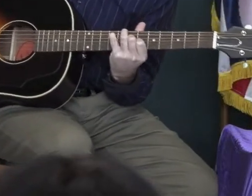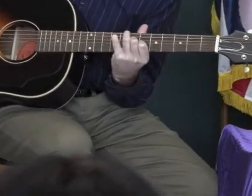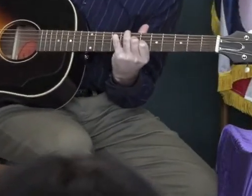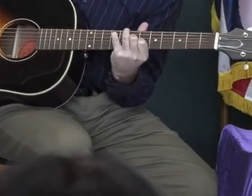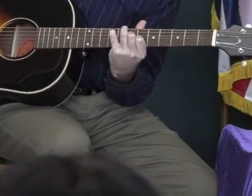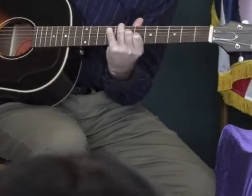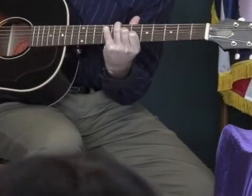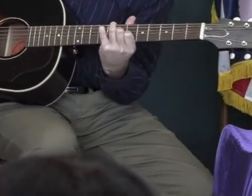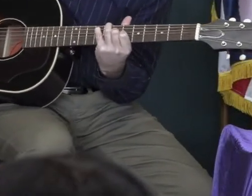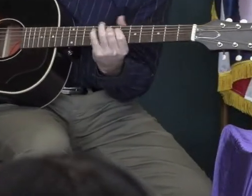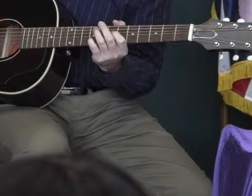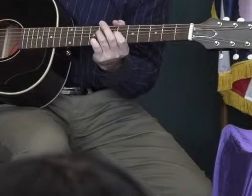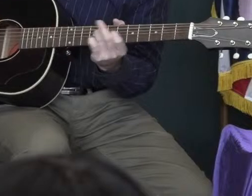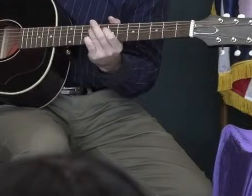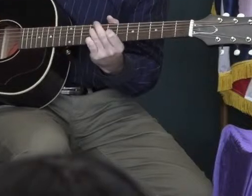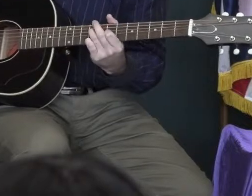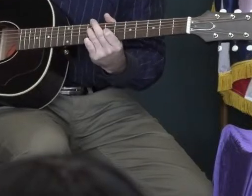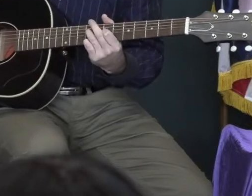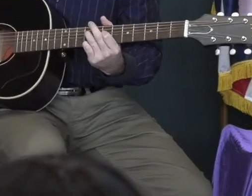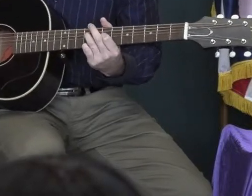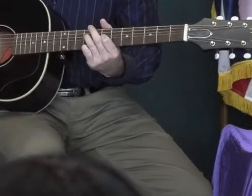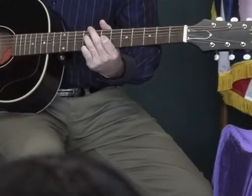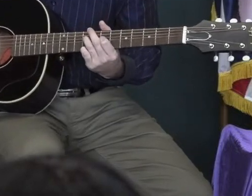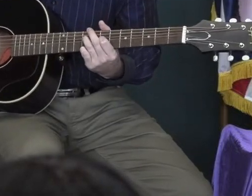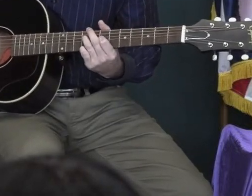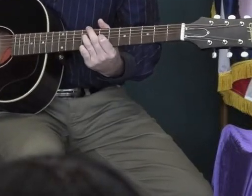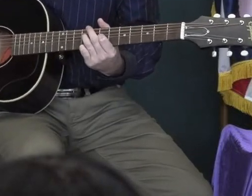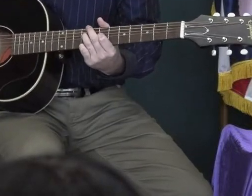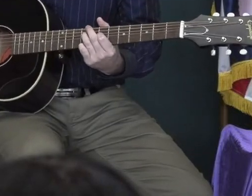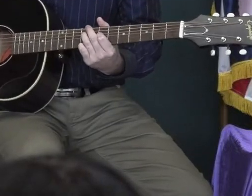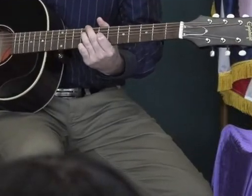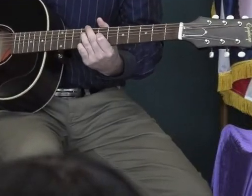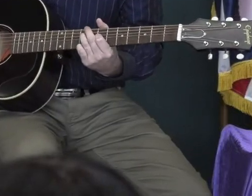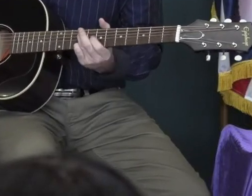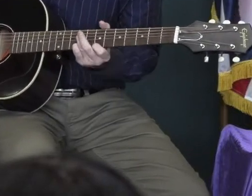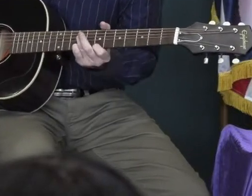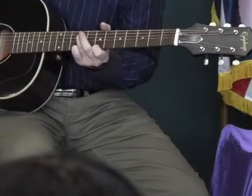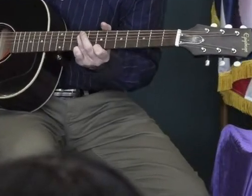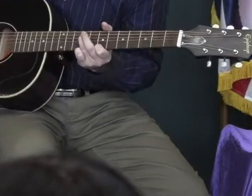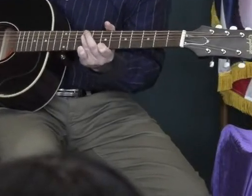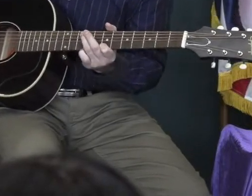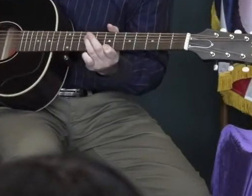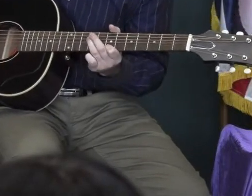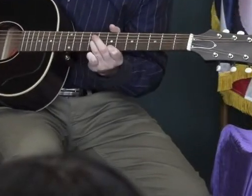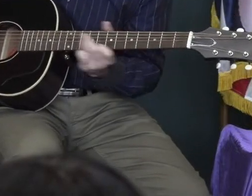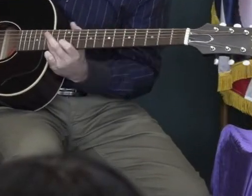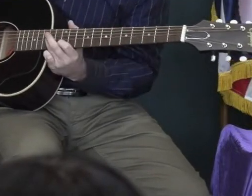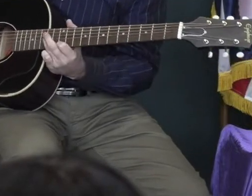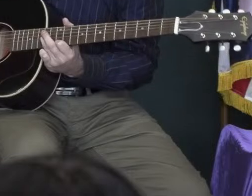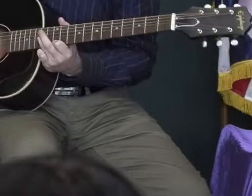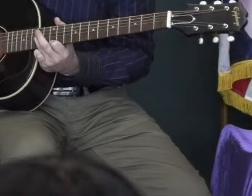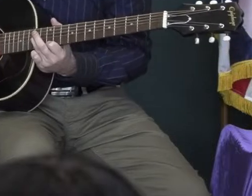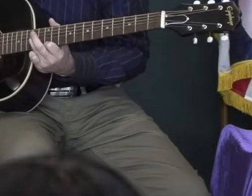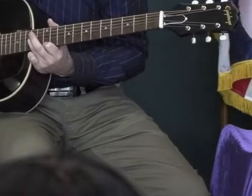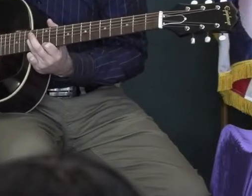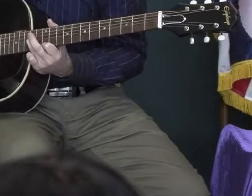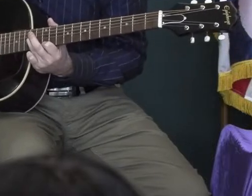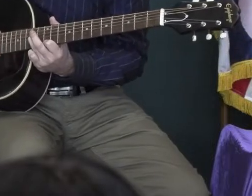We're all part of the game, and it's all a part of the blame.